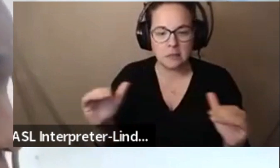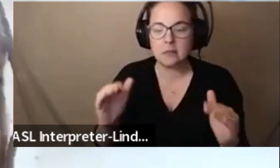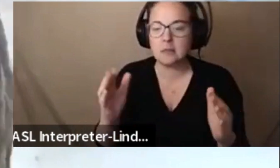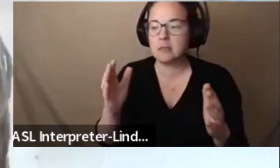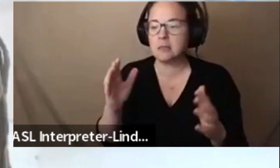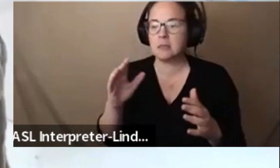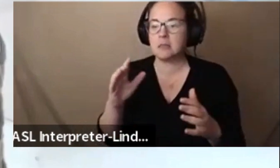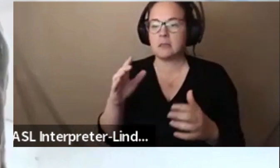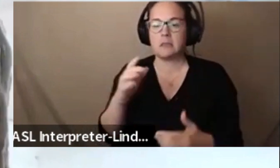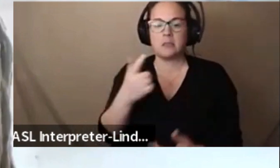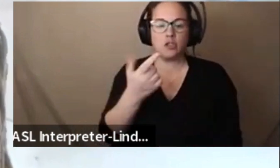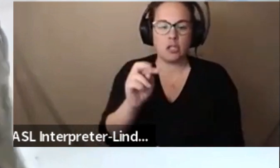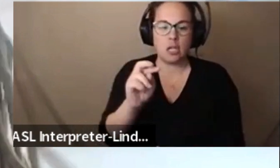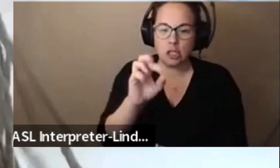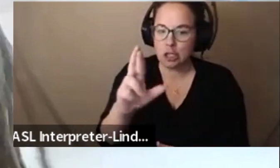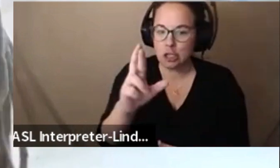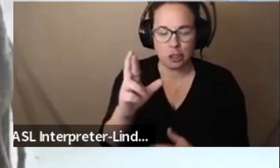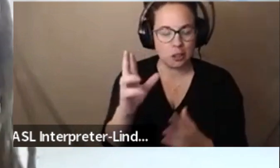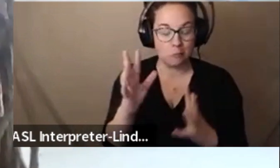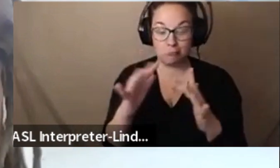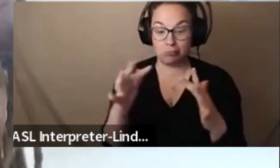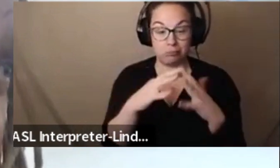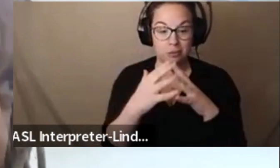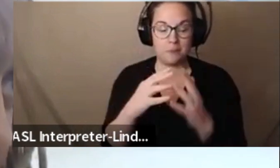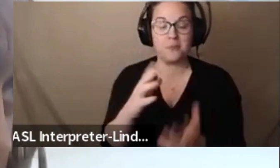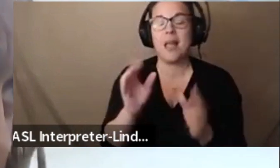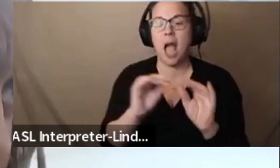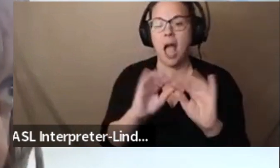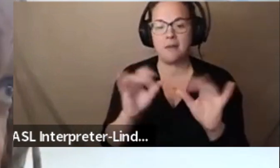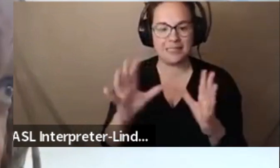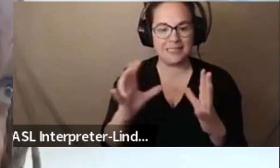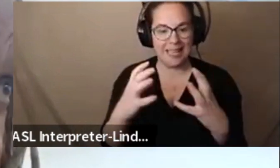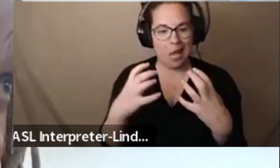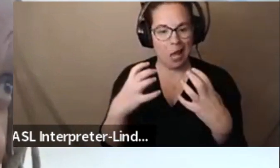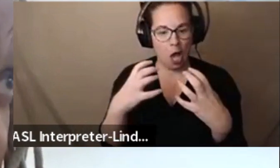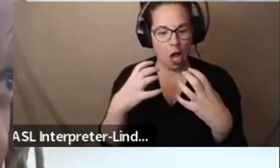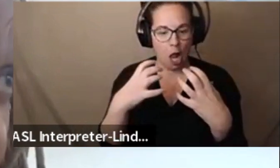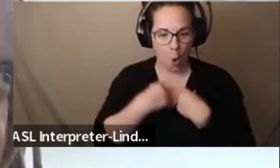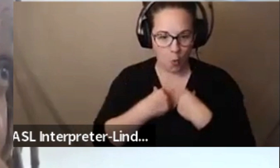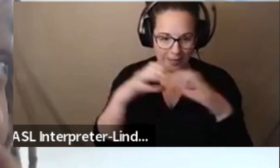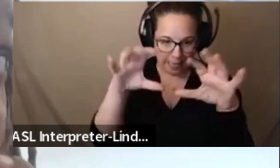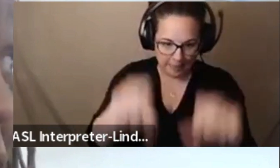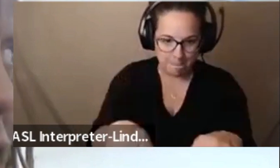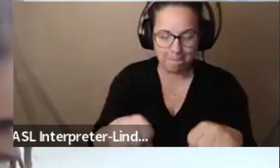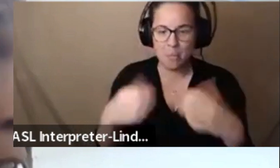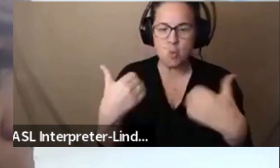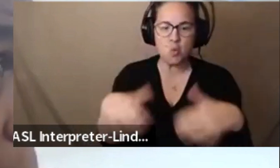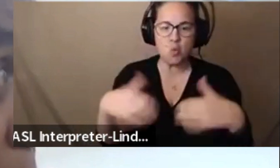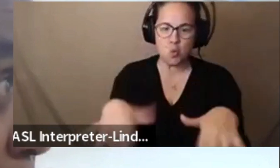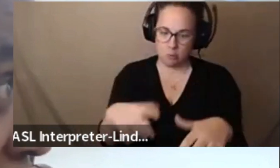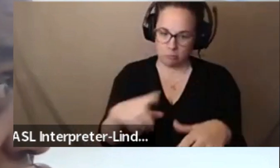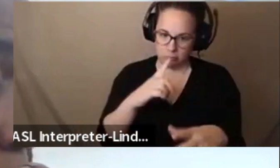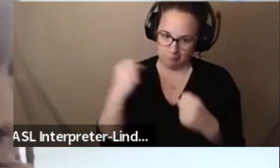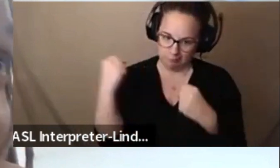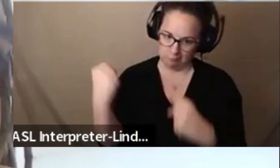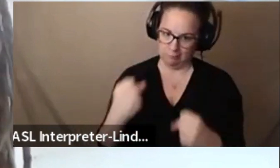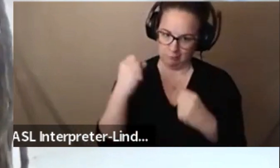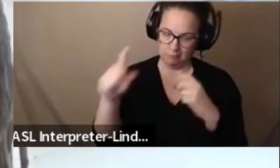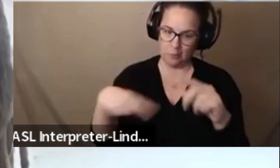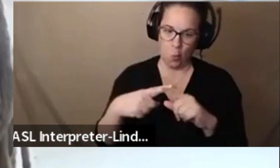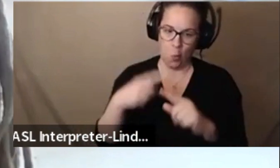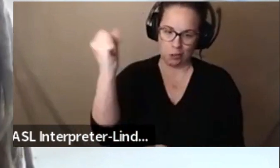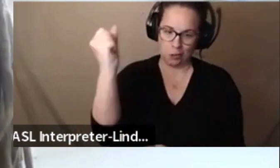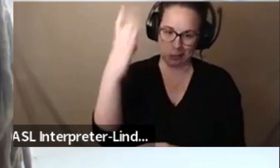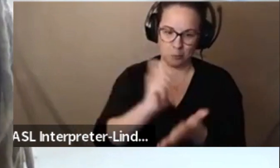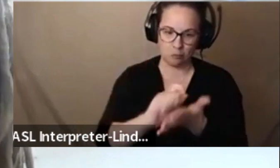etc., comes into that, because of course, obviously colonialism was actually in full force when Shakespeare